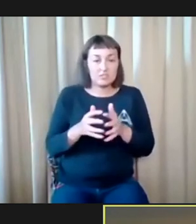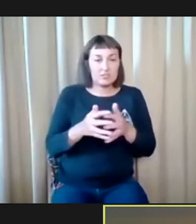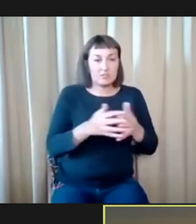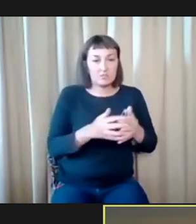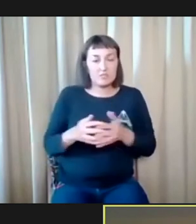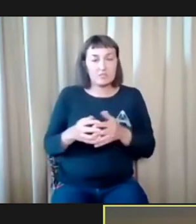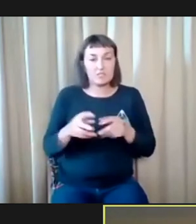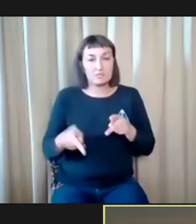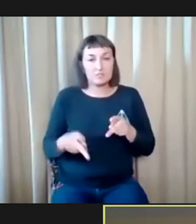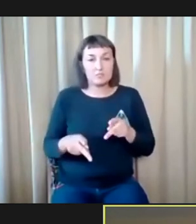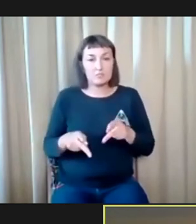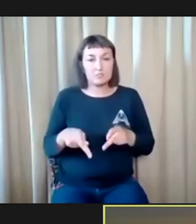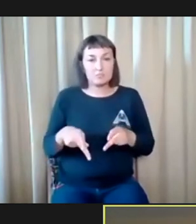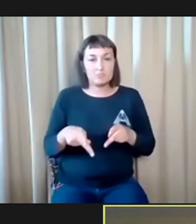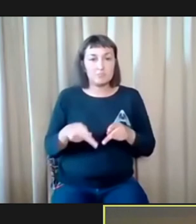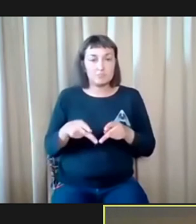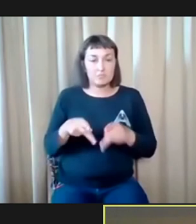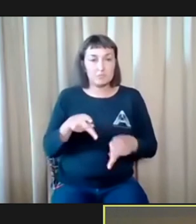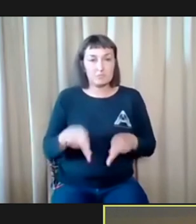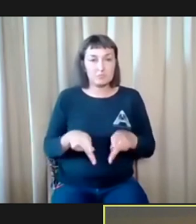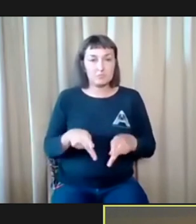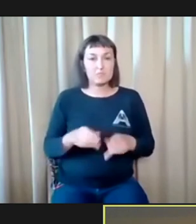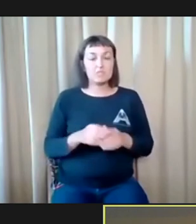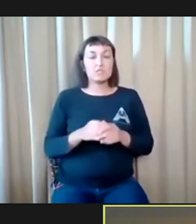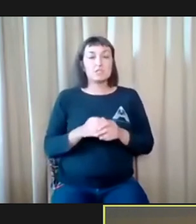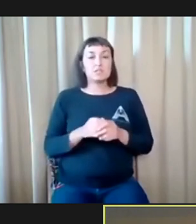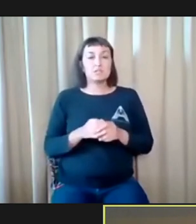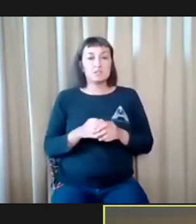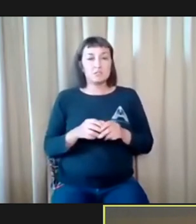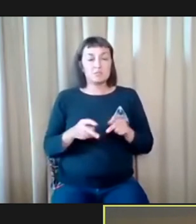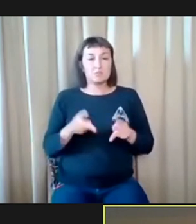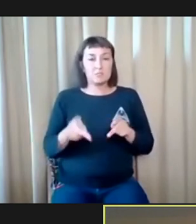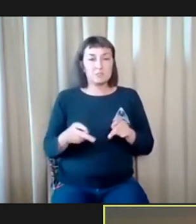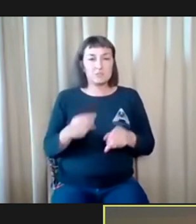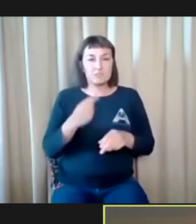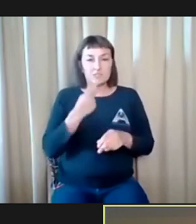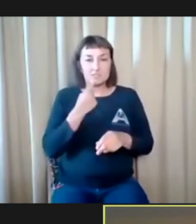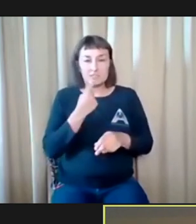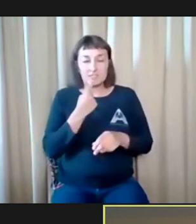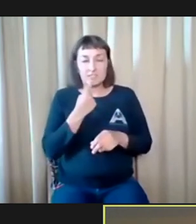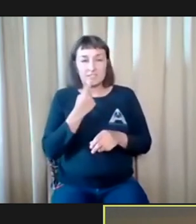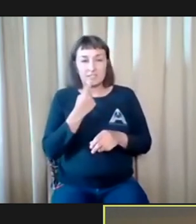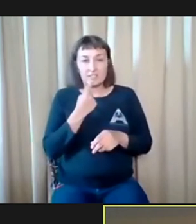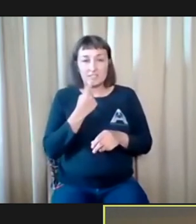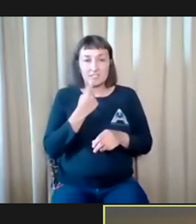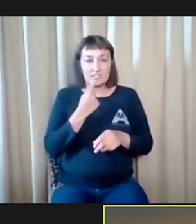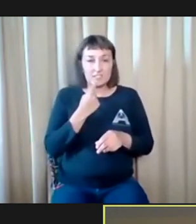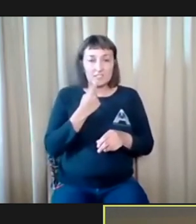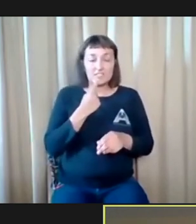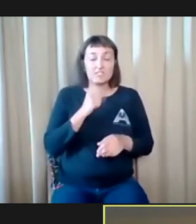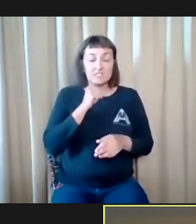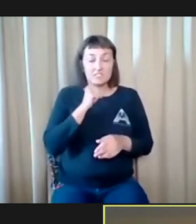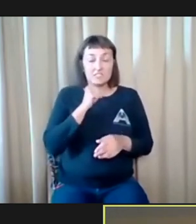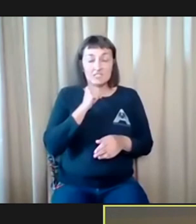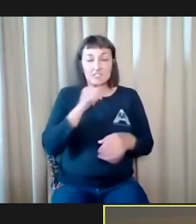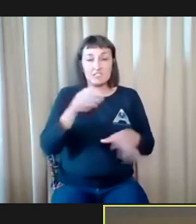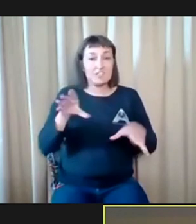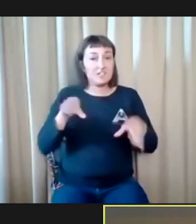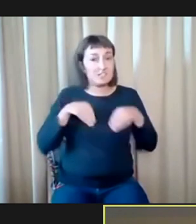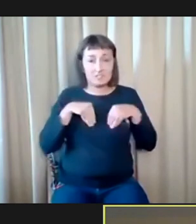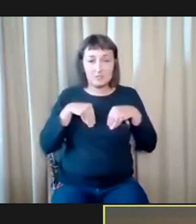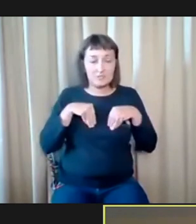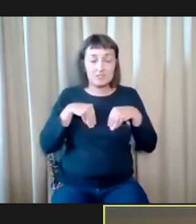And people are speaking up more and more that this is just not acceptable. Unfortunately,